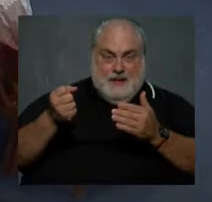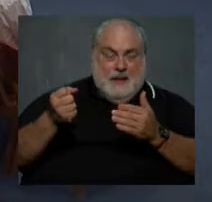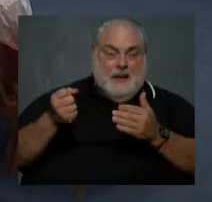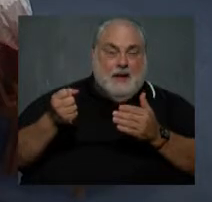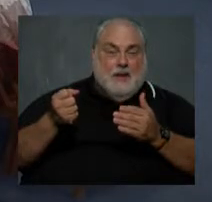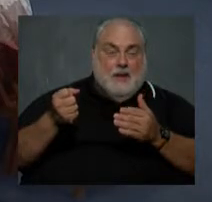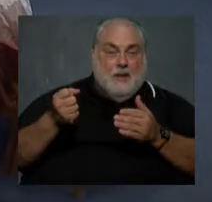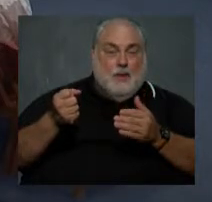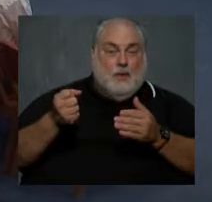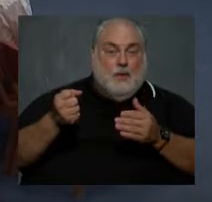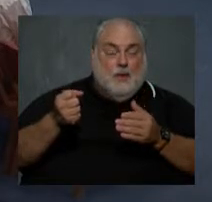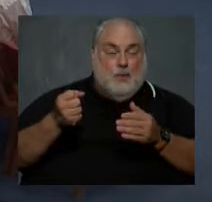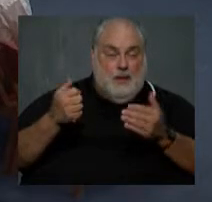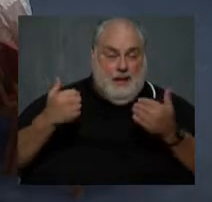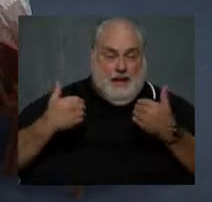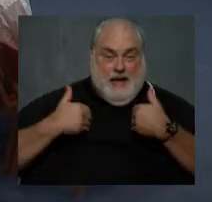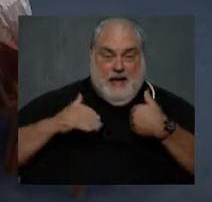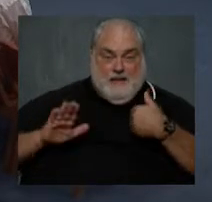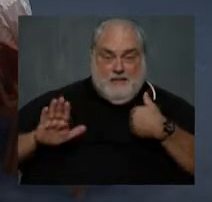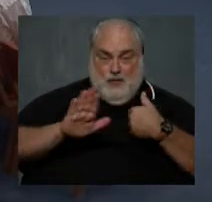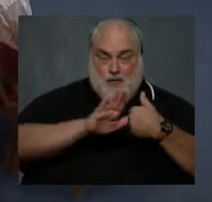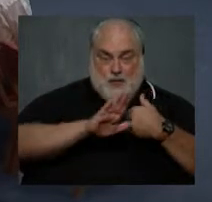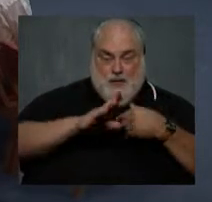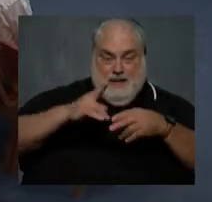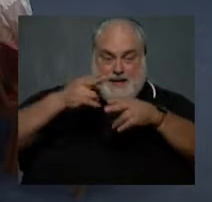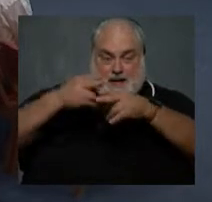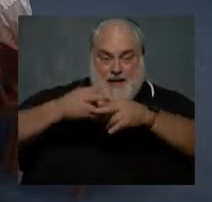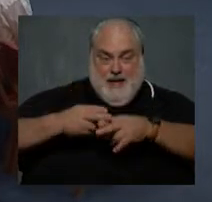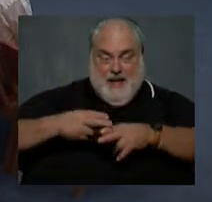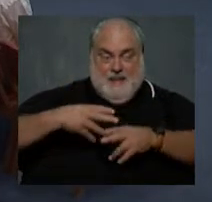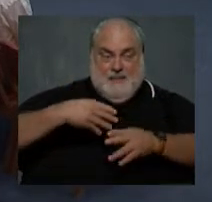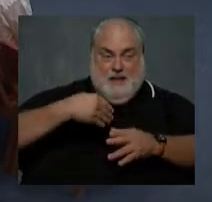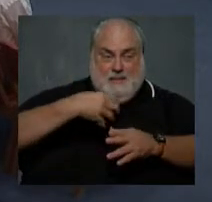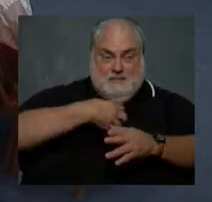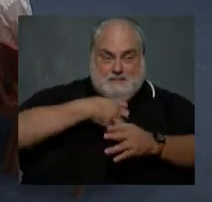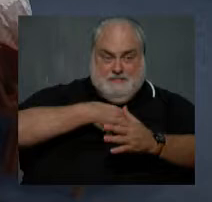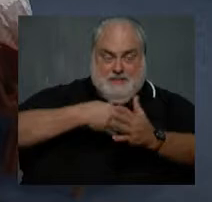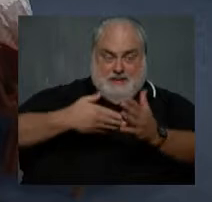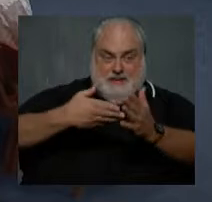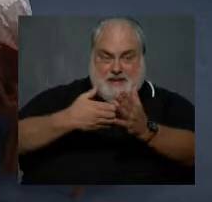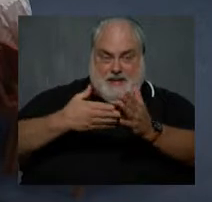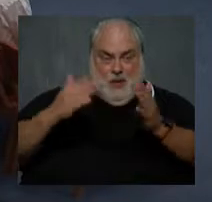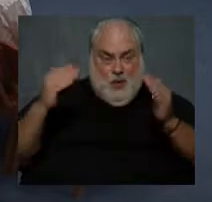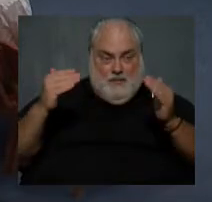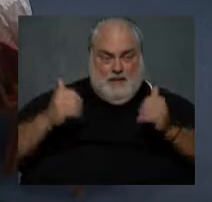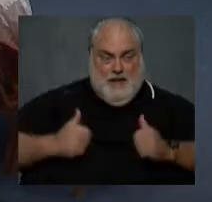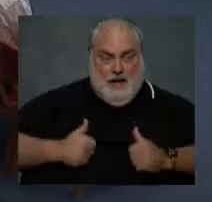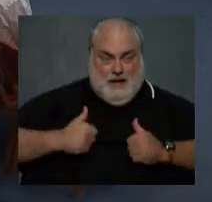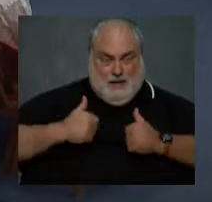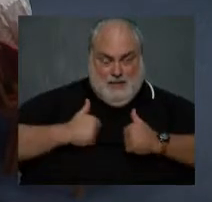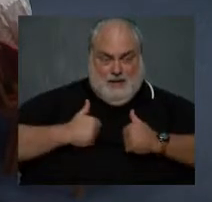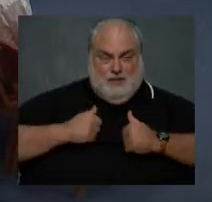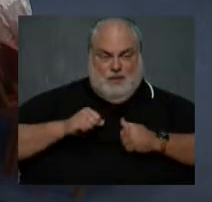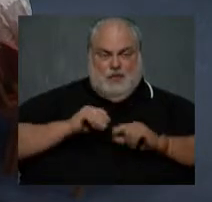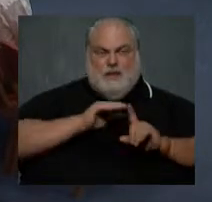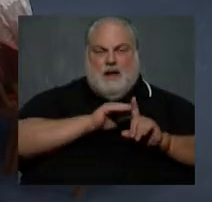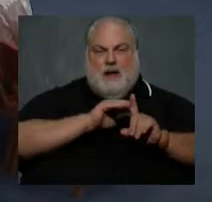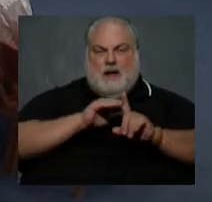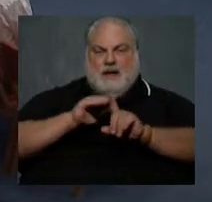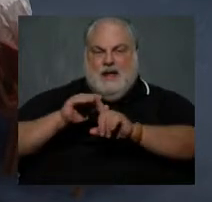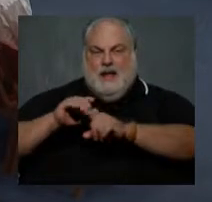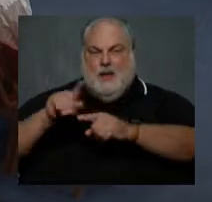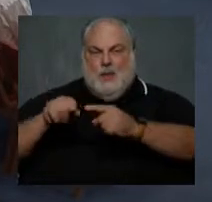vote, I will remind you, we have your names and hopefully all the addresses, so you will be